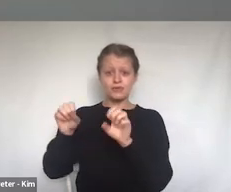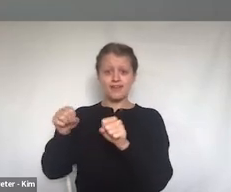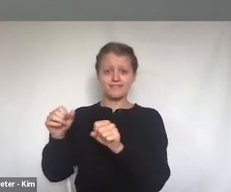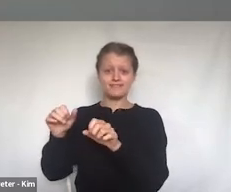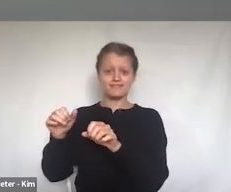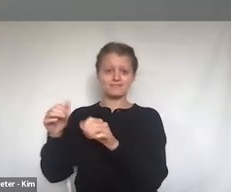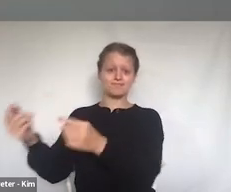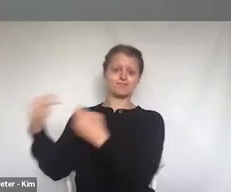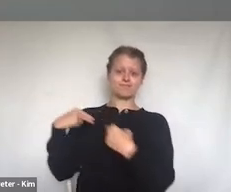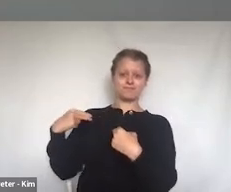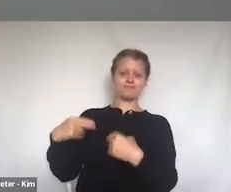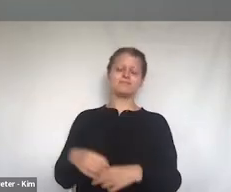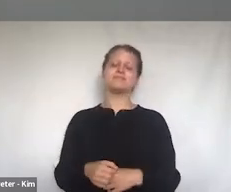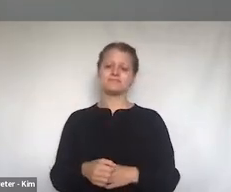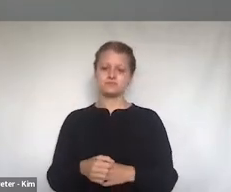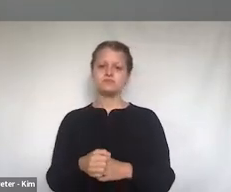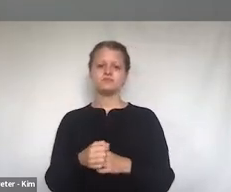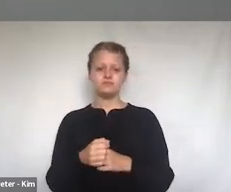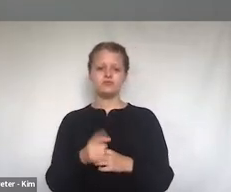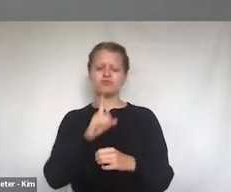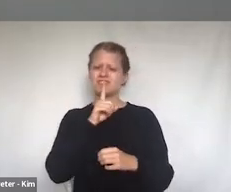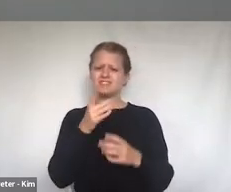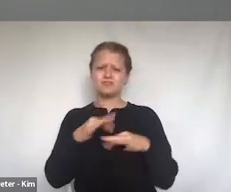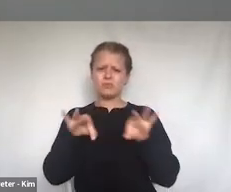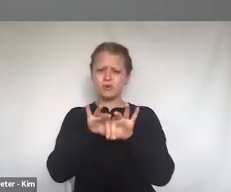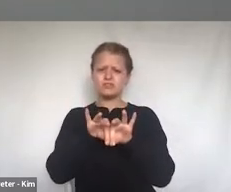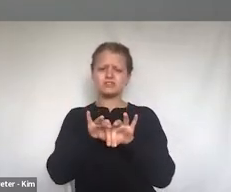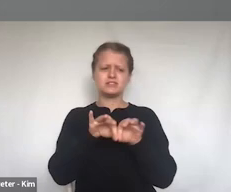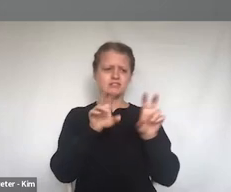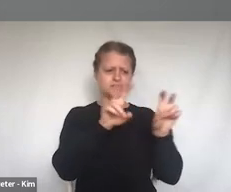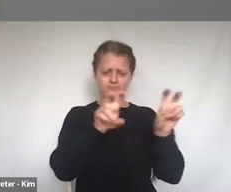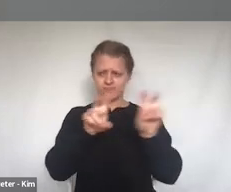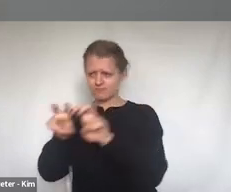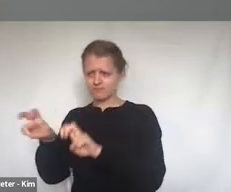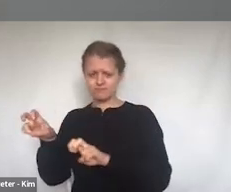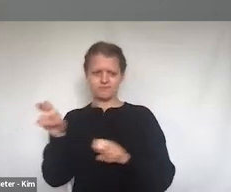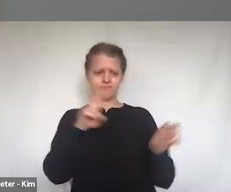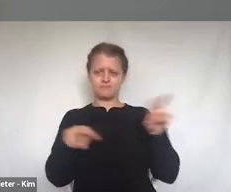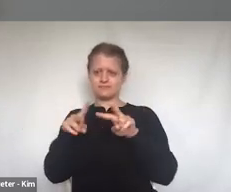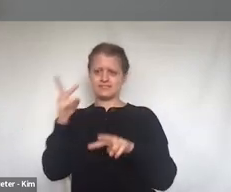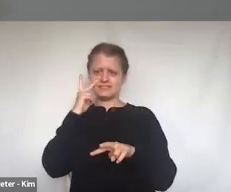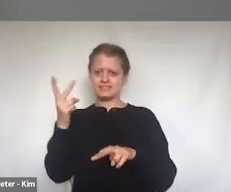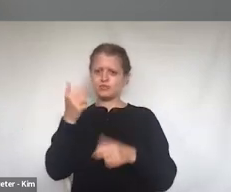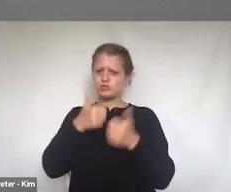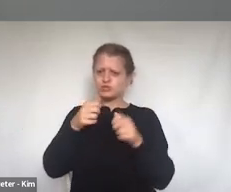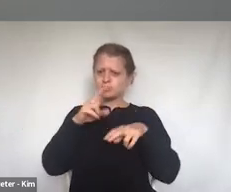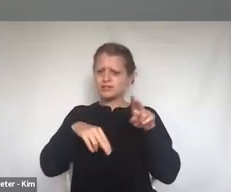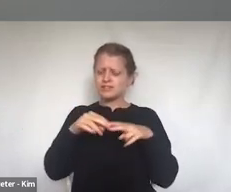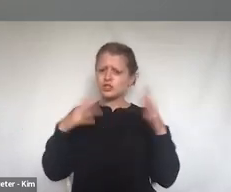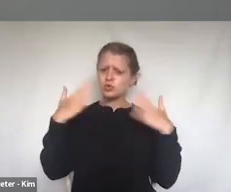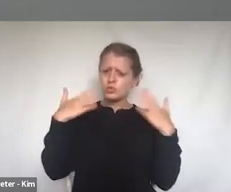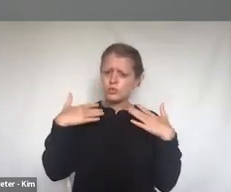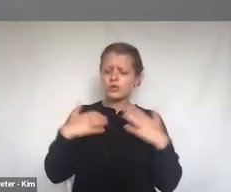near to you, and then plan how you're going to get there as well. You know, is there a route that's, if you're walking, that's a bit more